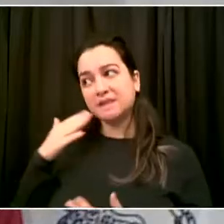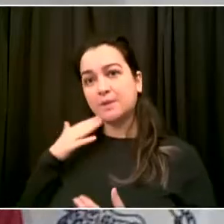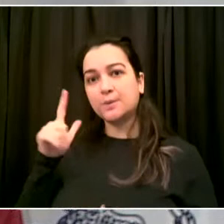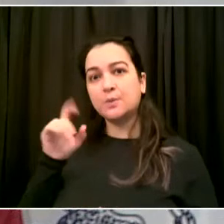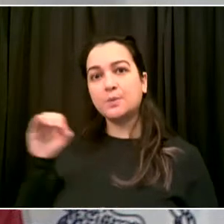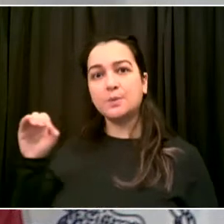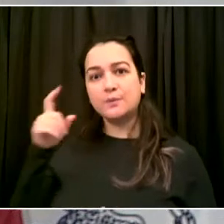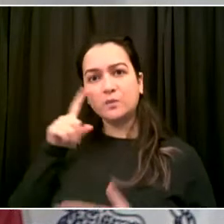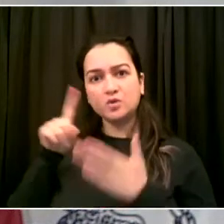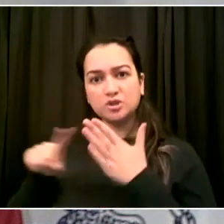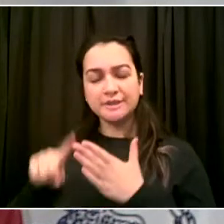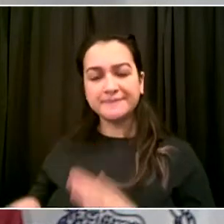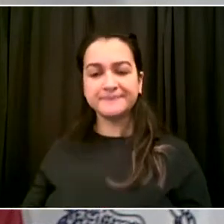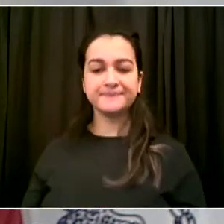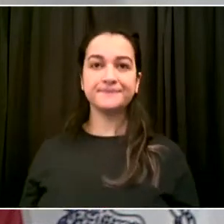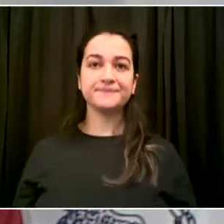Marcia.